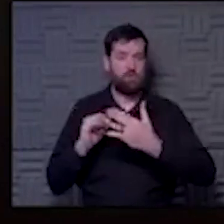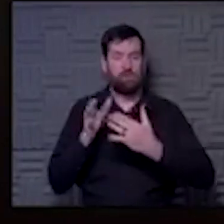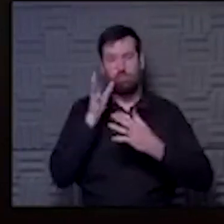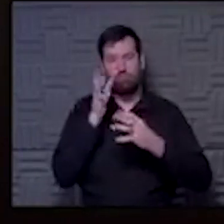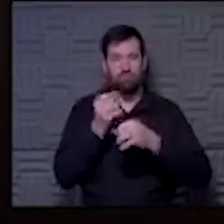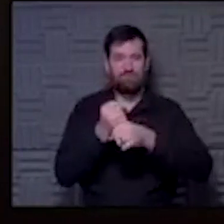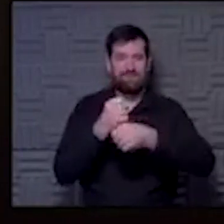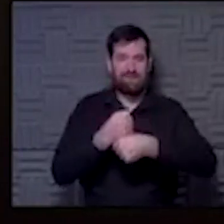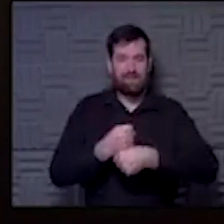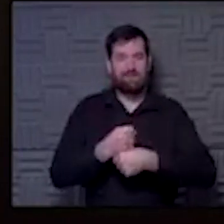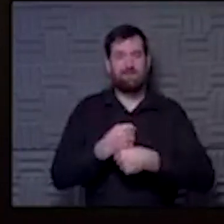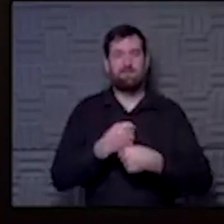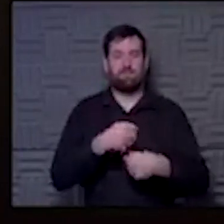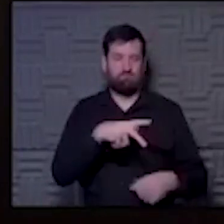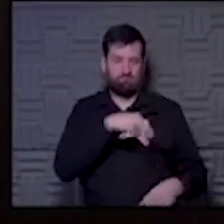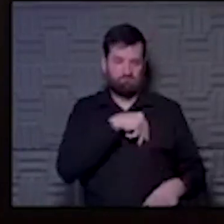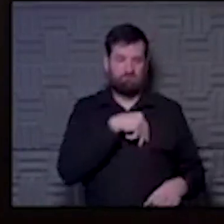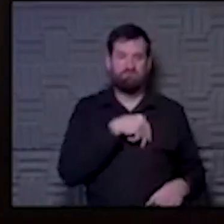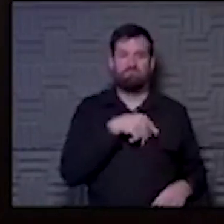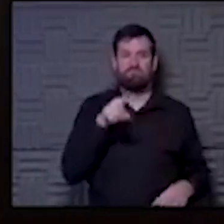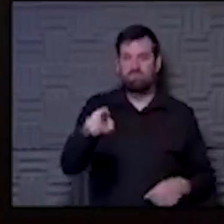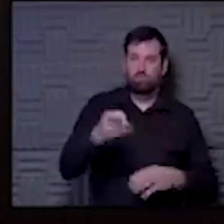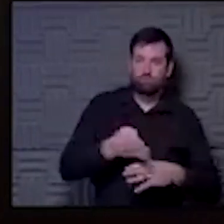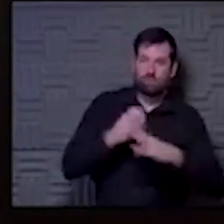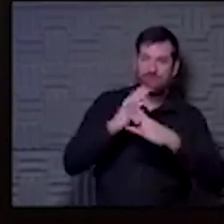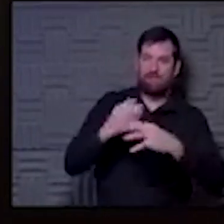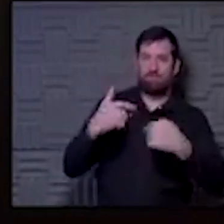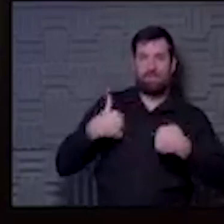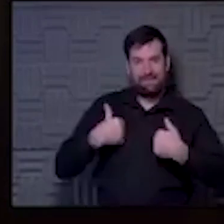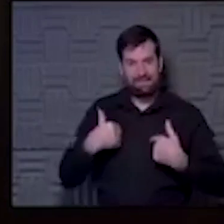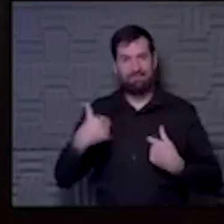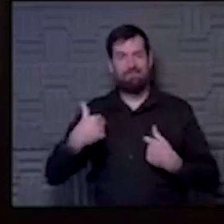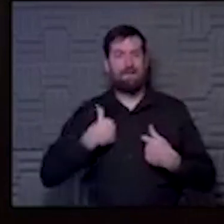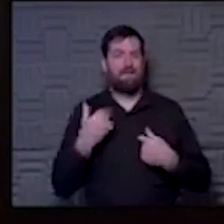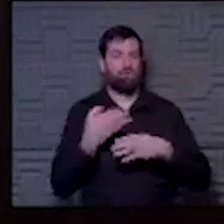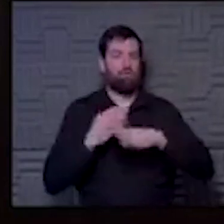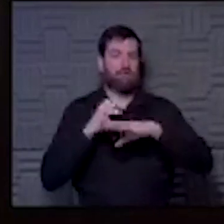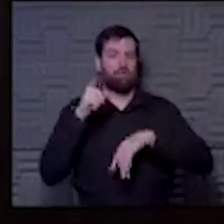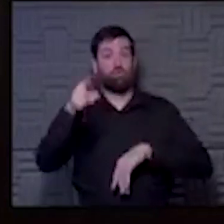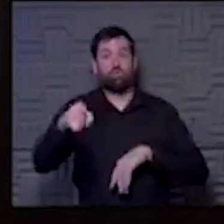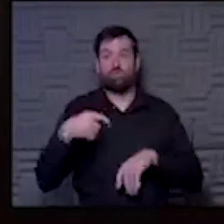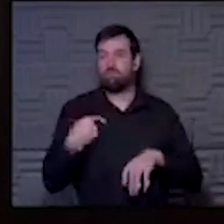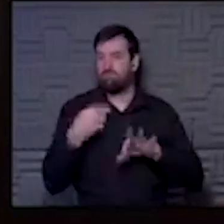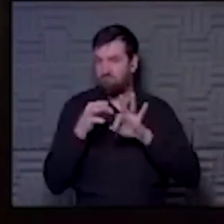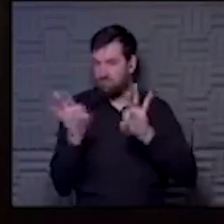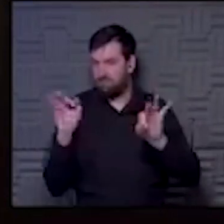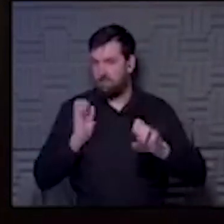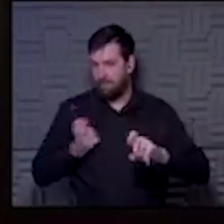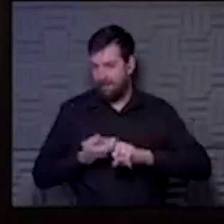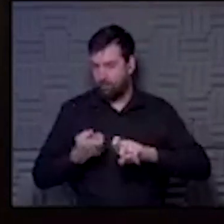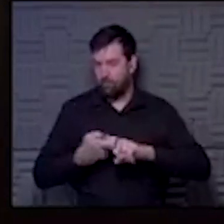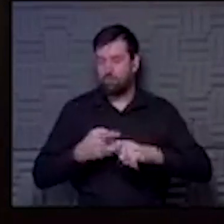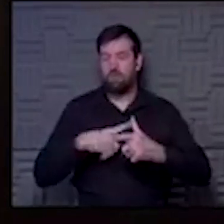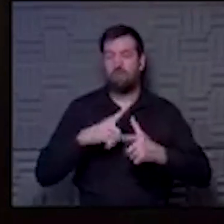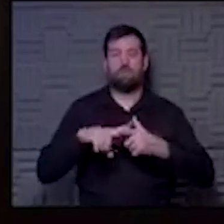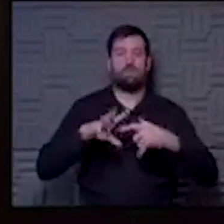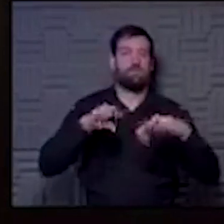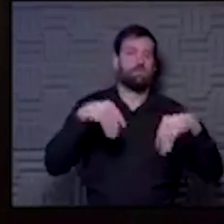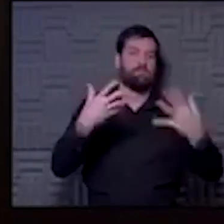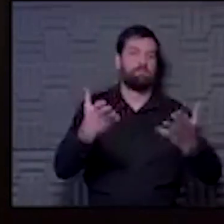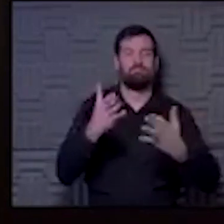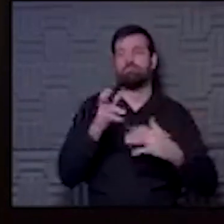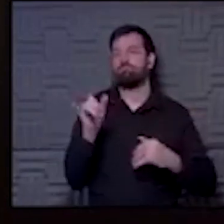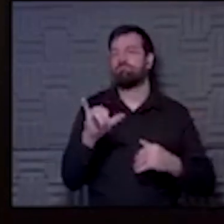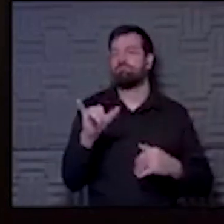that they could use that said, you protect me, I protect you, something like that in Spanish. And then they're gonna give them some like